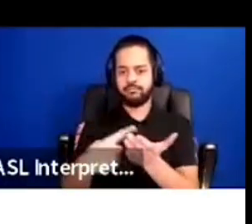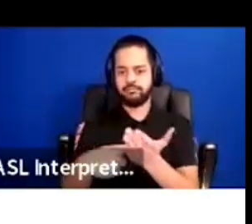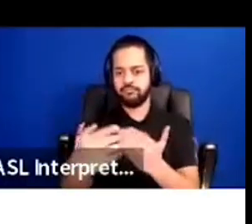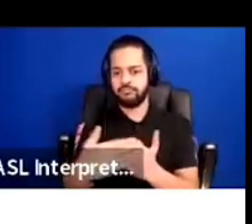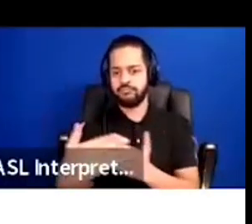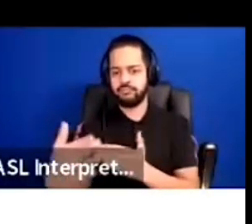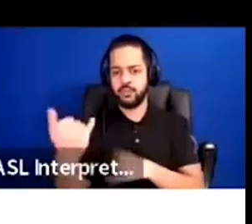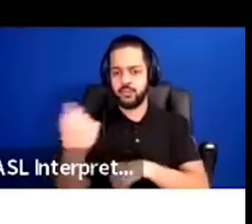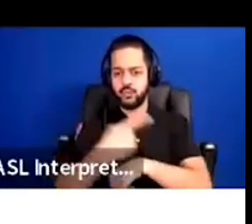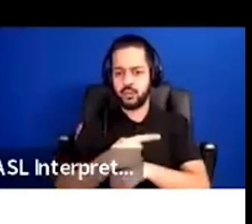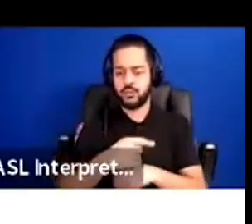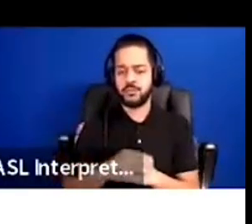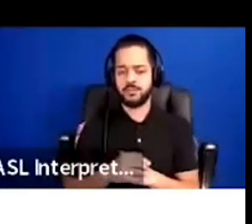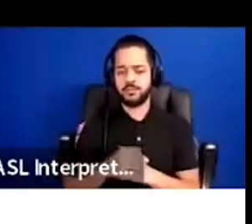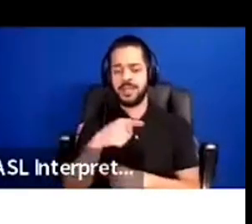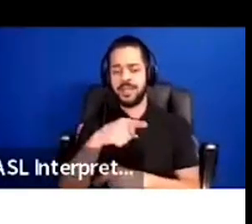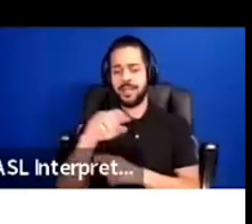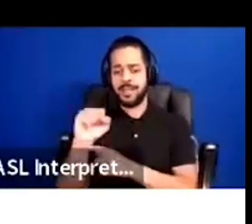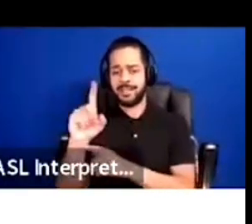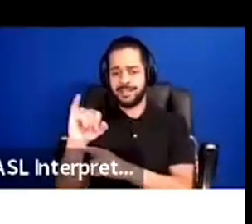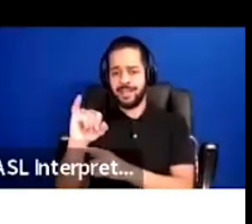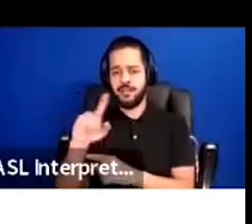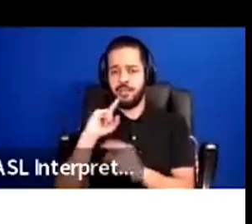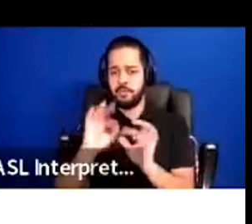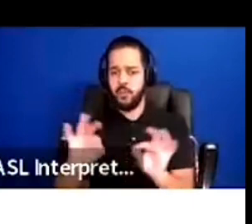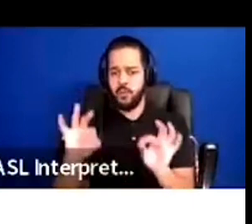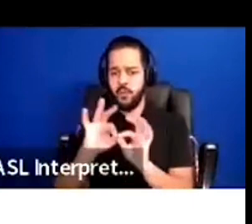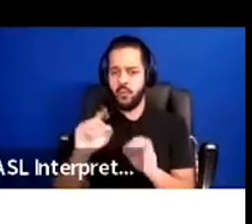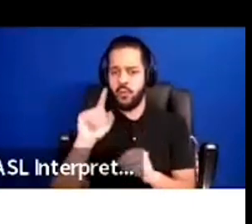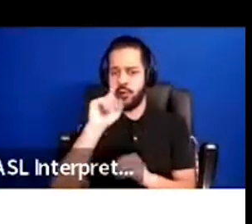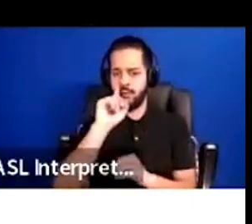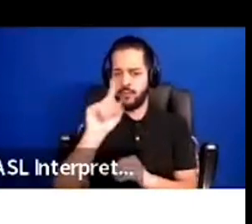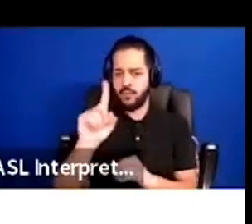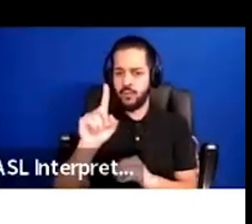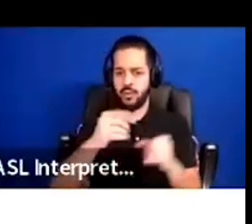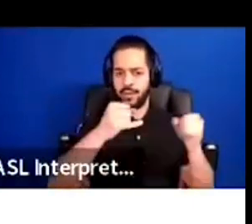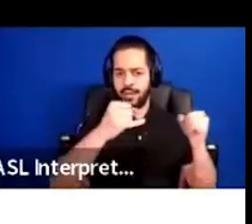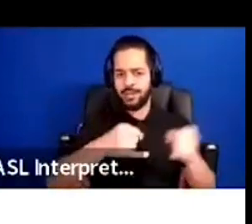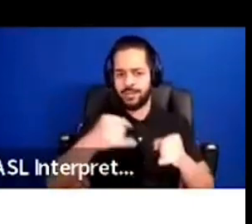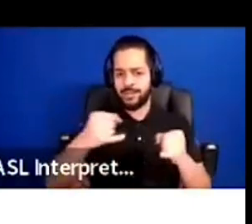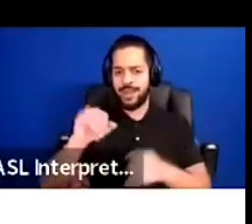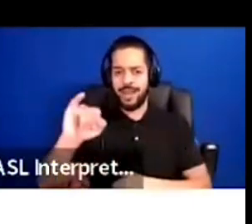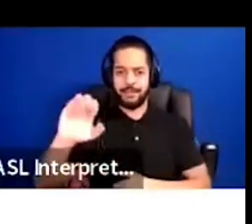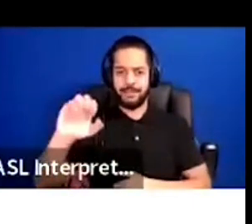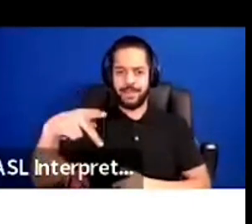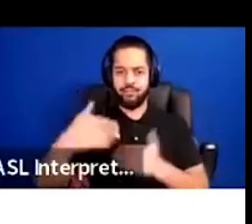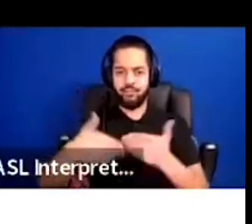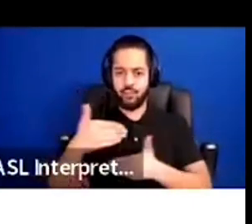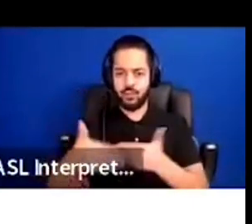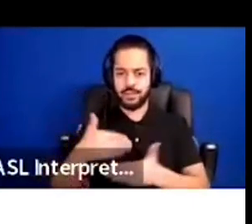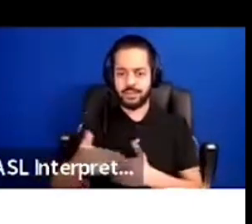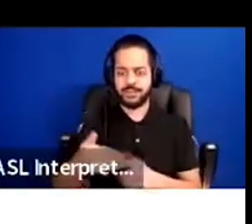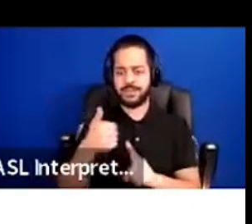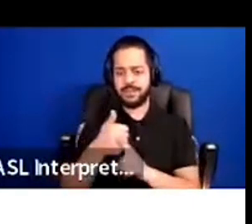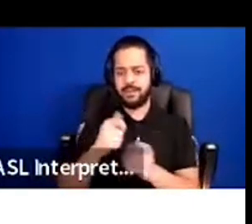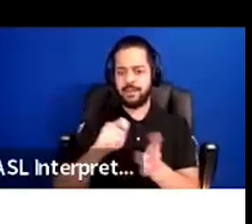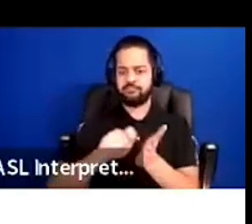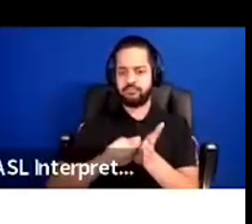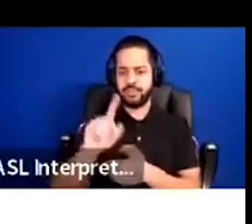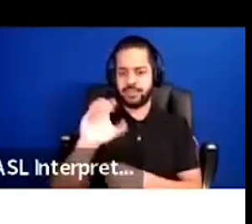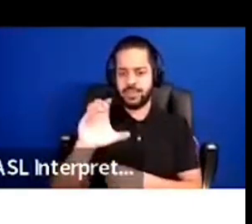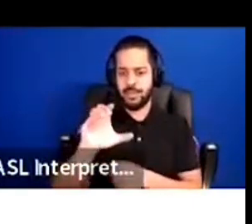designed instruction is a key component of the individualized education process, which is a written document developed for